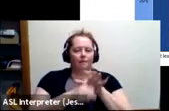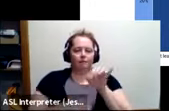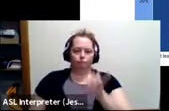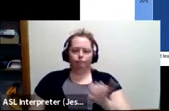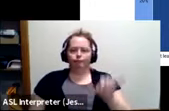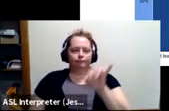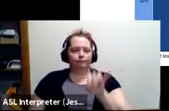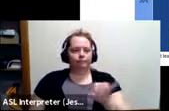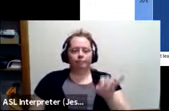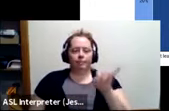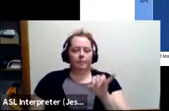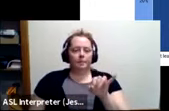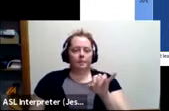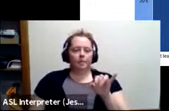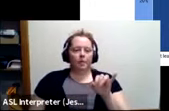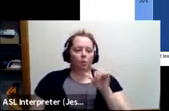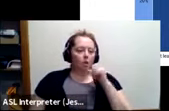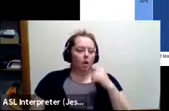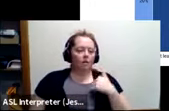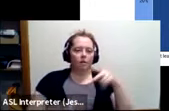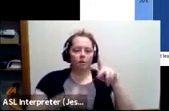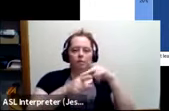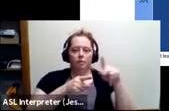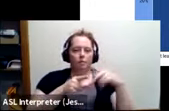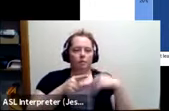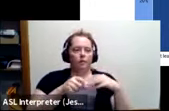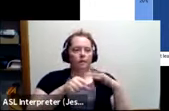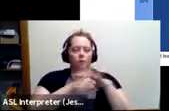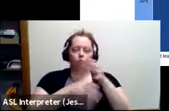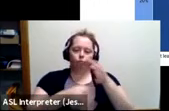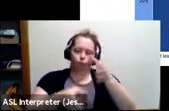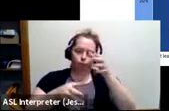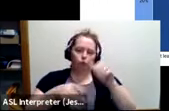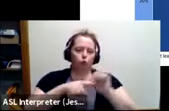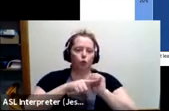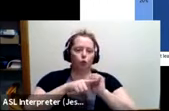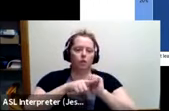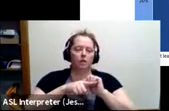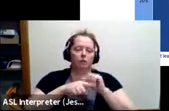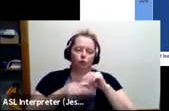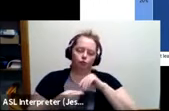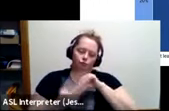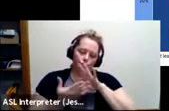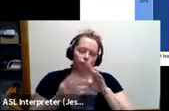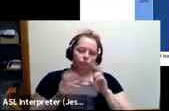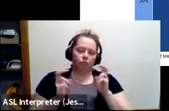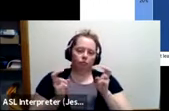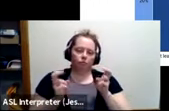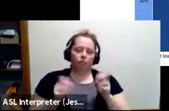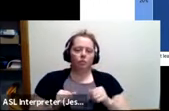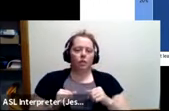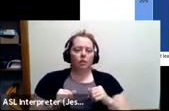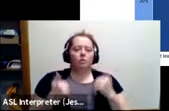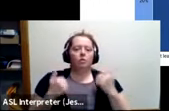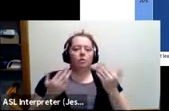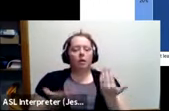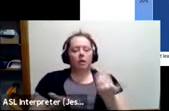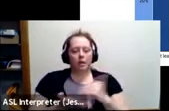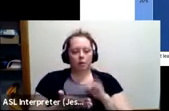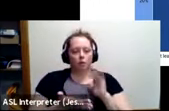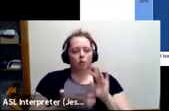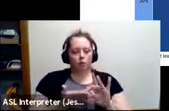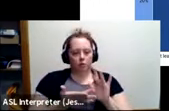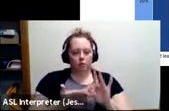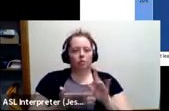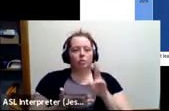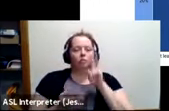Organizations working to change this narrative are listed. Please, again, reach out to them, see what they're doing, and support.